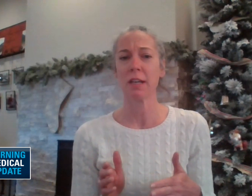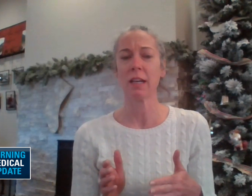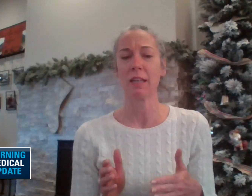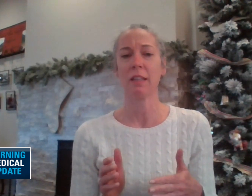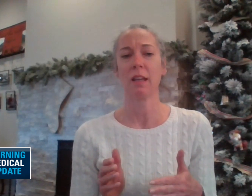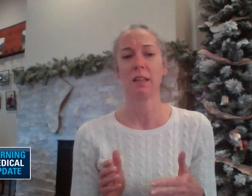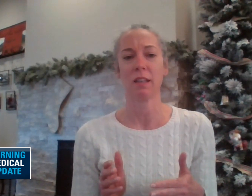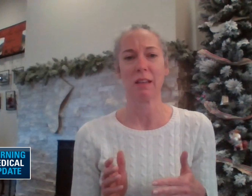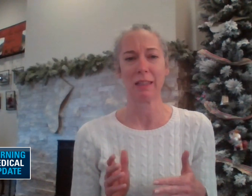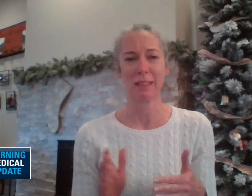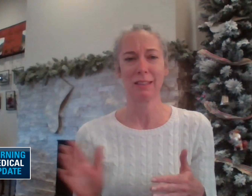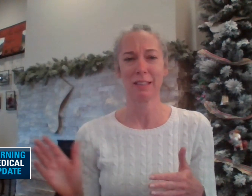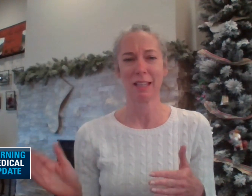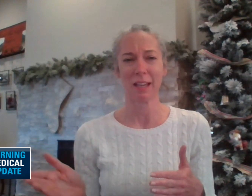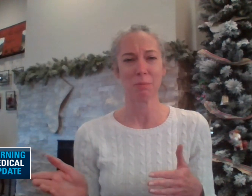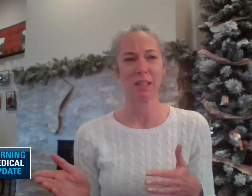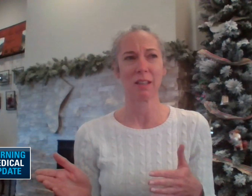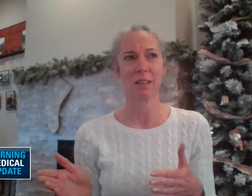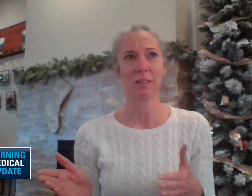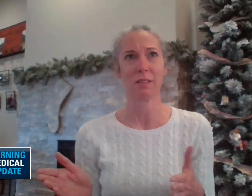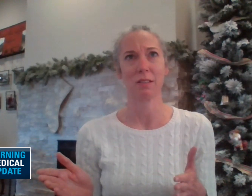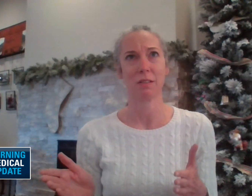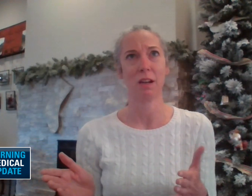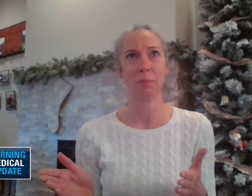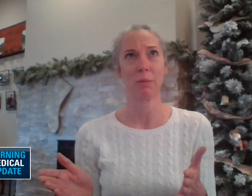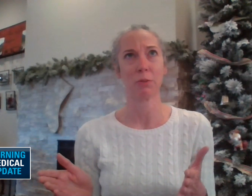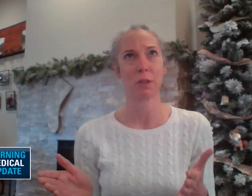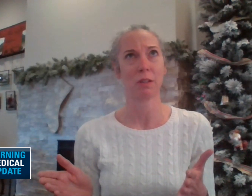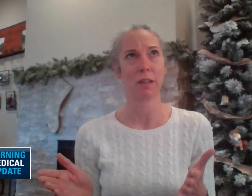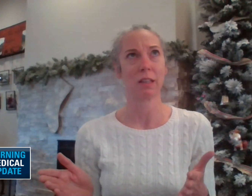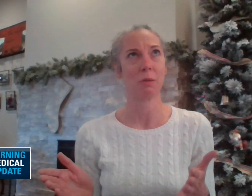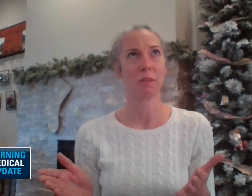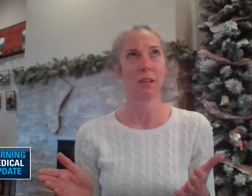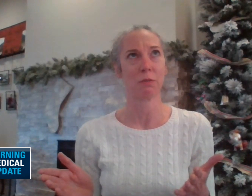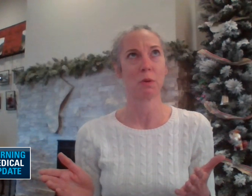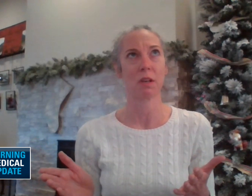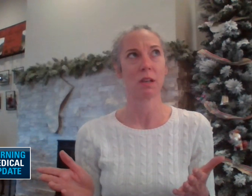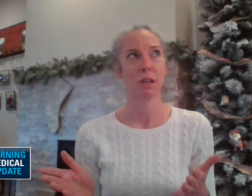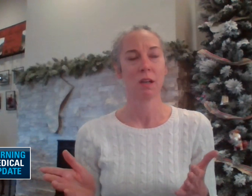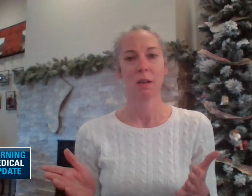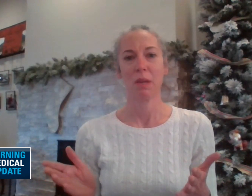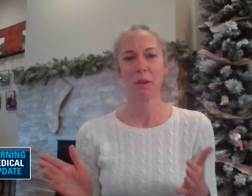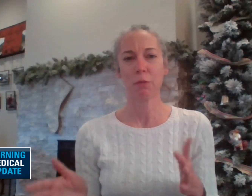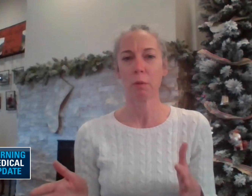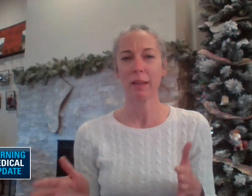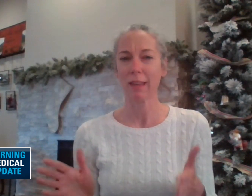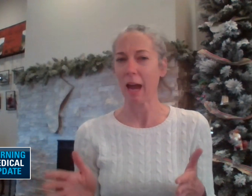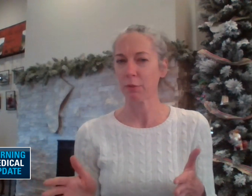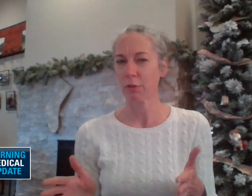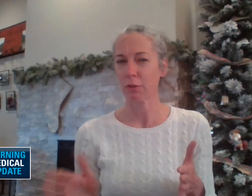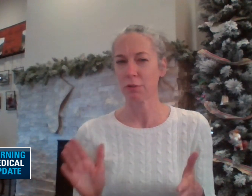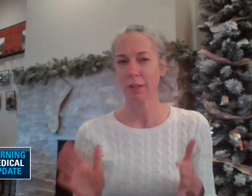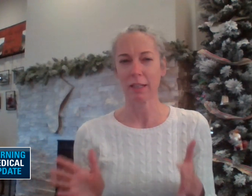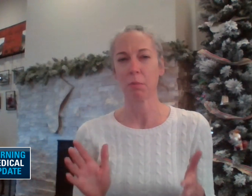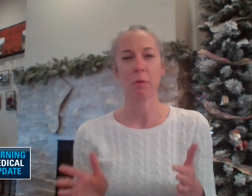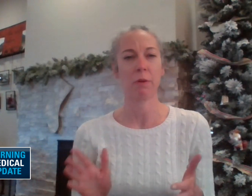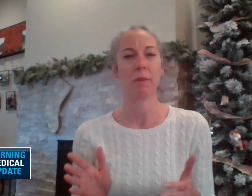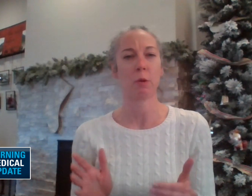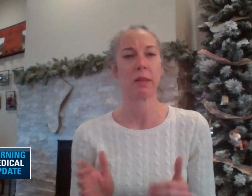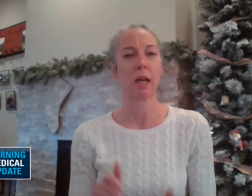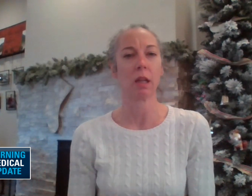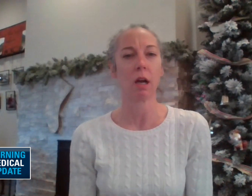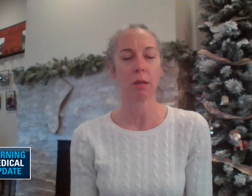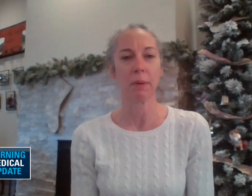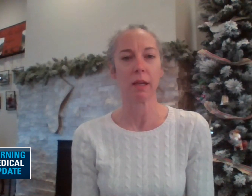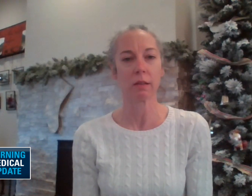before surgery. And then I think they had me not be able to drink. I think it was like for maybe 4 weeks after surgery. I can't remember